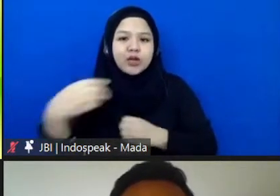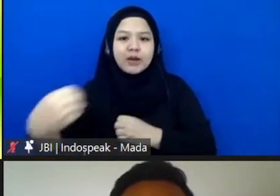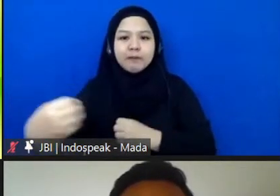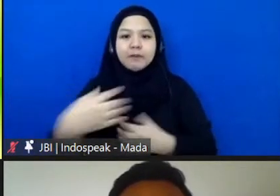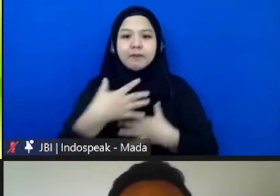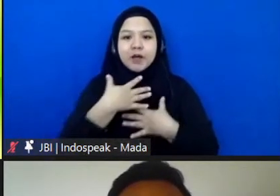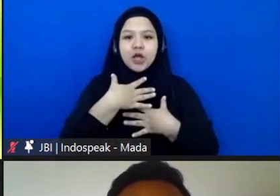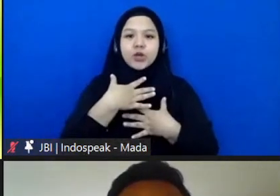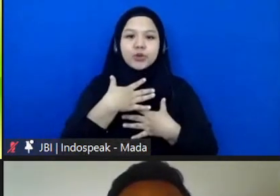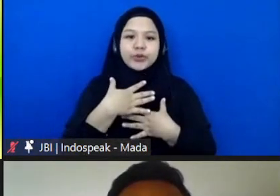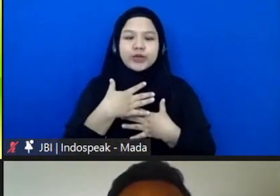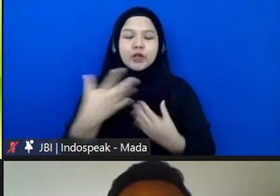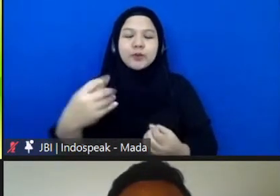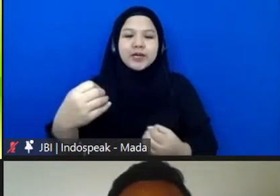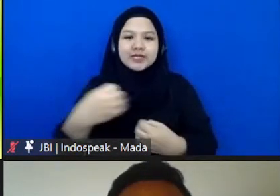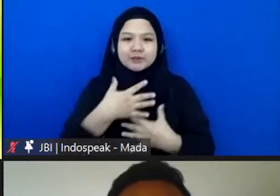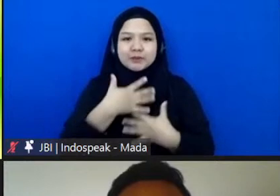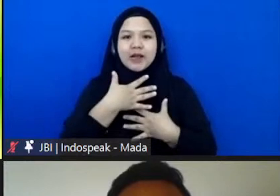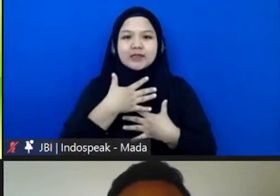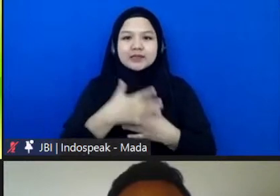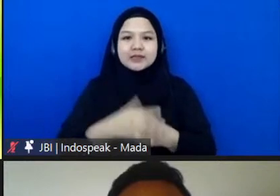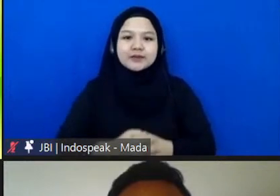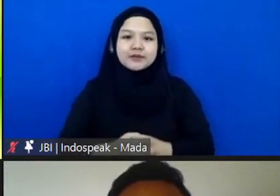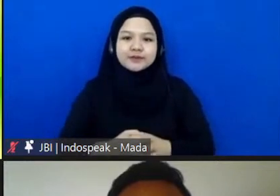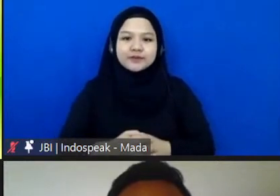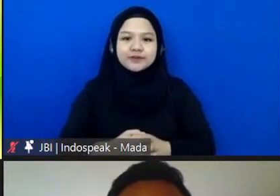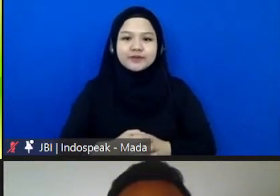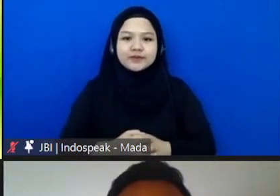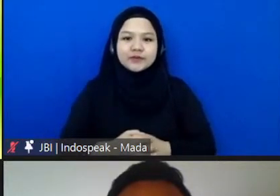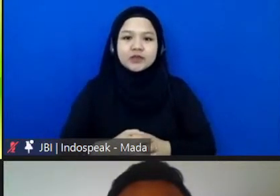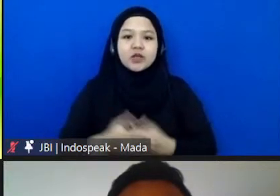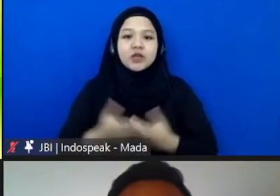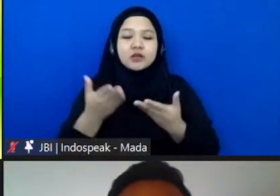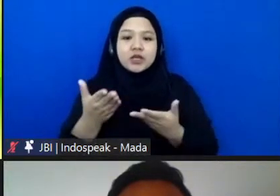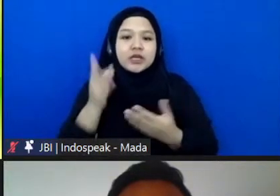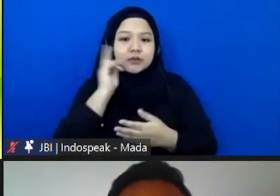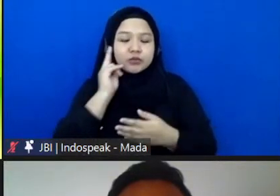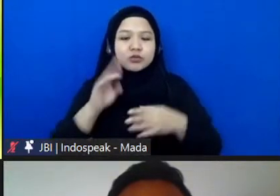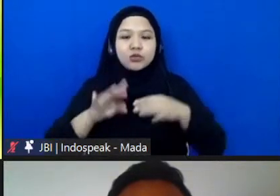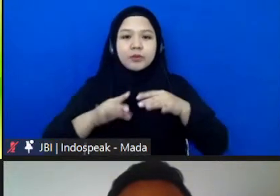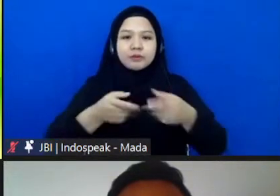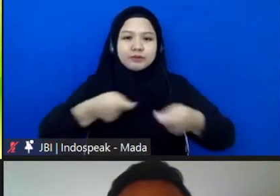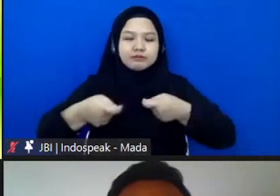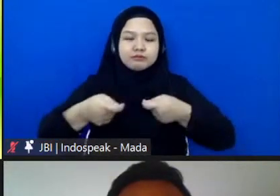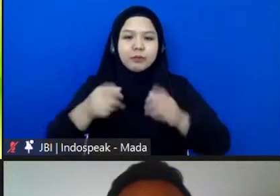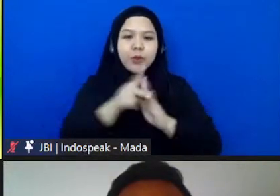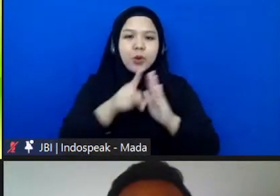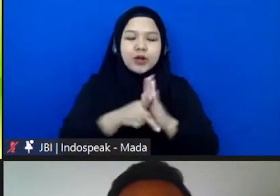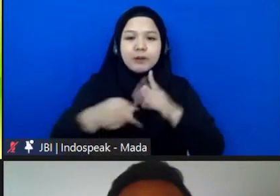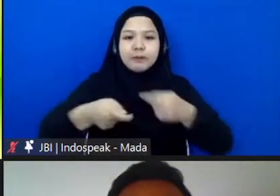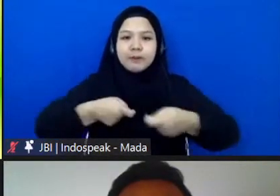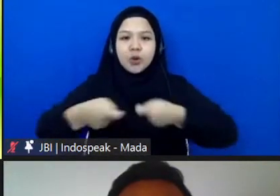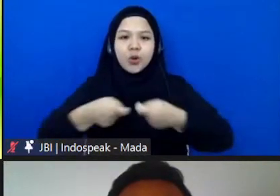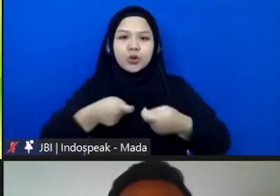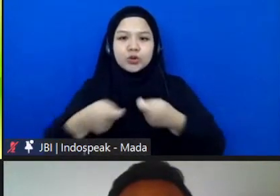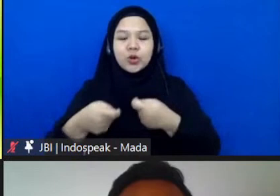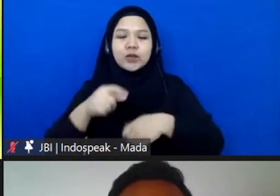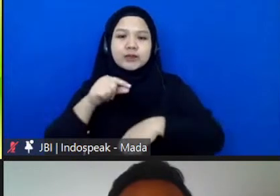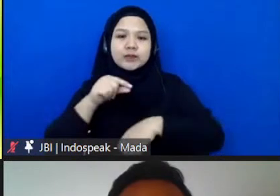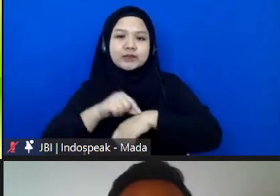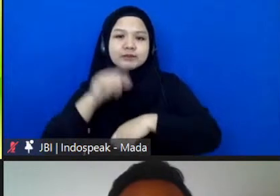Indonesia's national strategy for dengue control. And thirdly, I'd like to introduce Ibu Dia